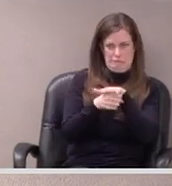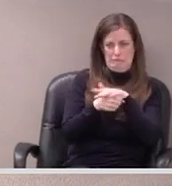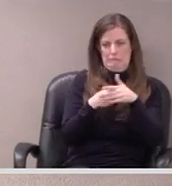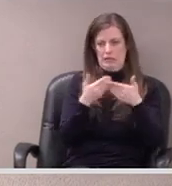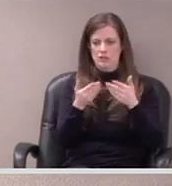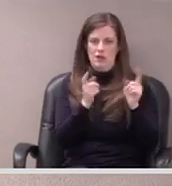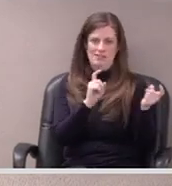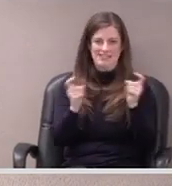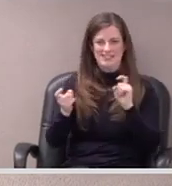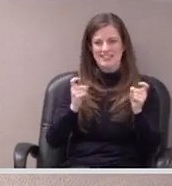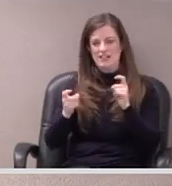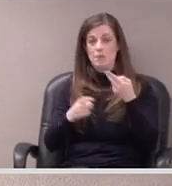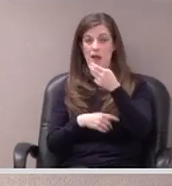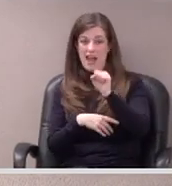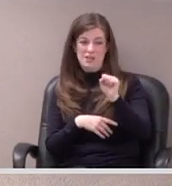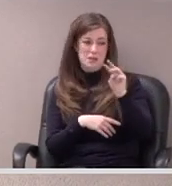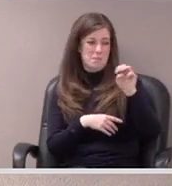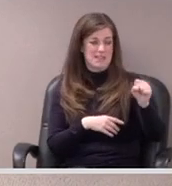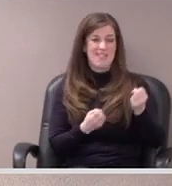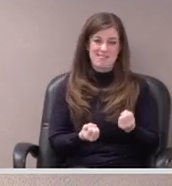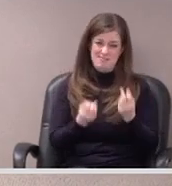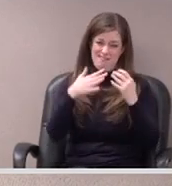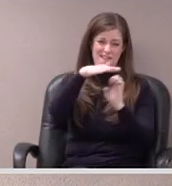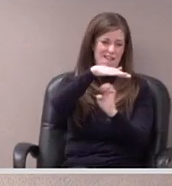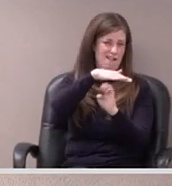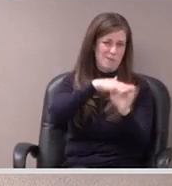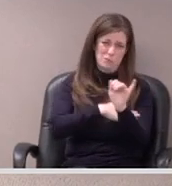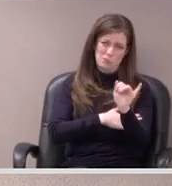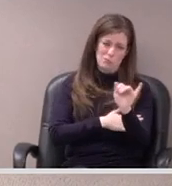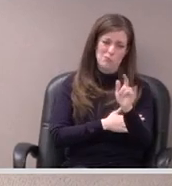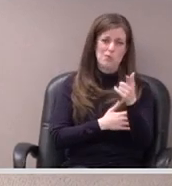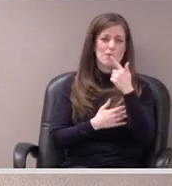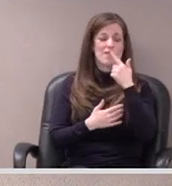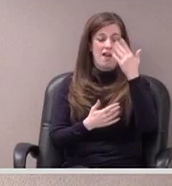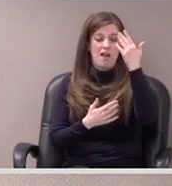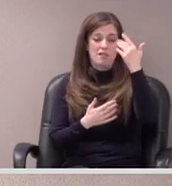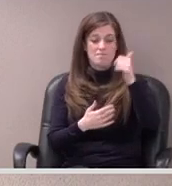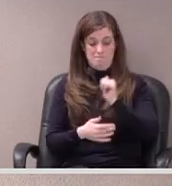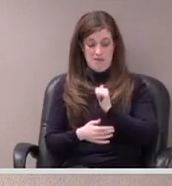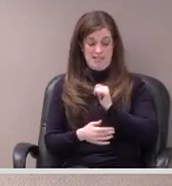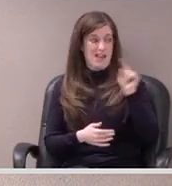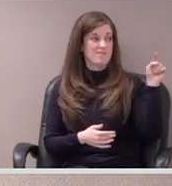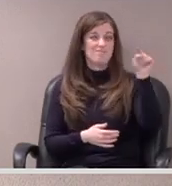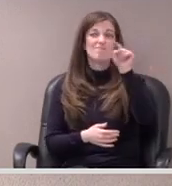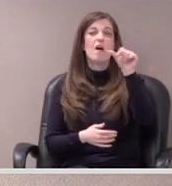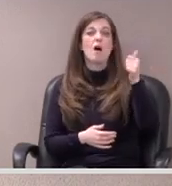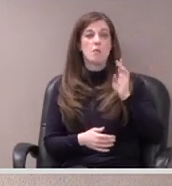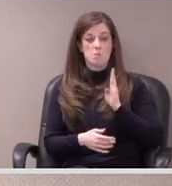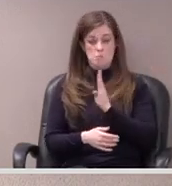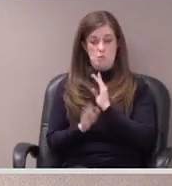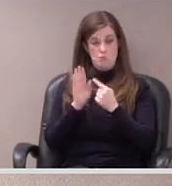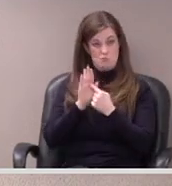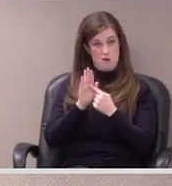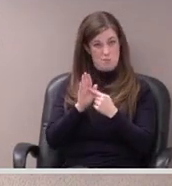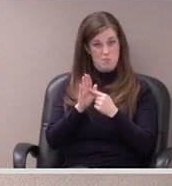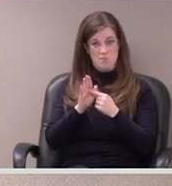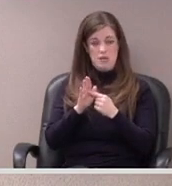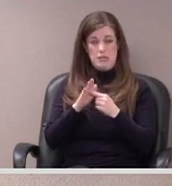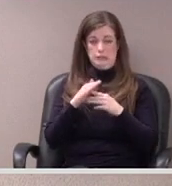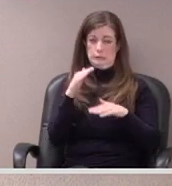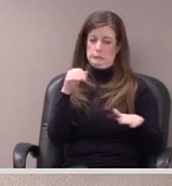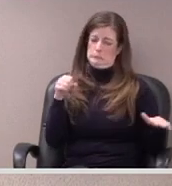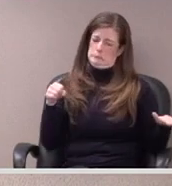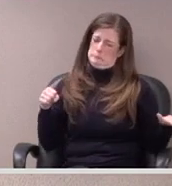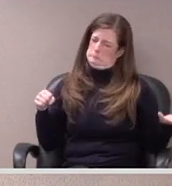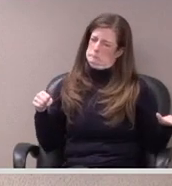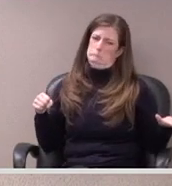middle schools, and a lot of our elementary schools that I and other board members represent, they are busting at the seams and have been